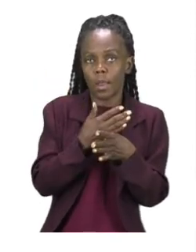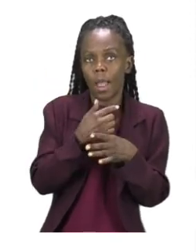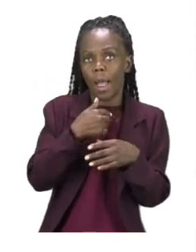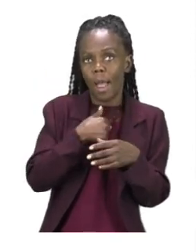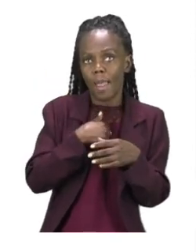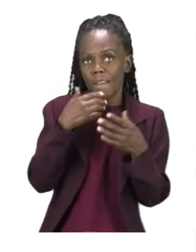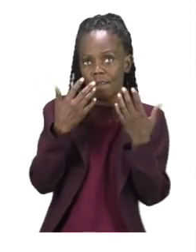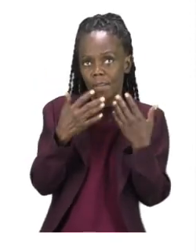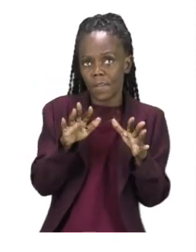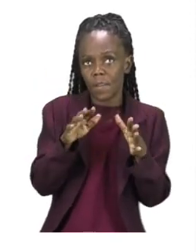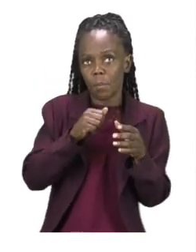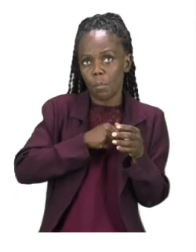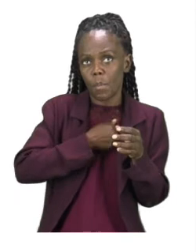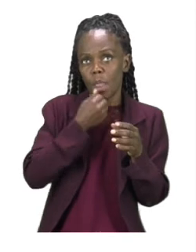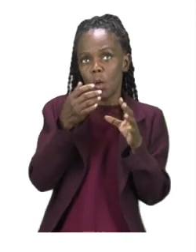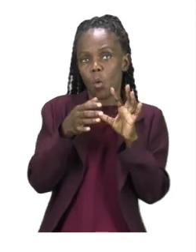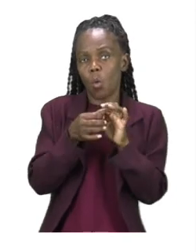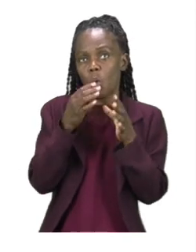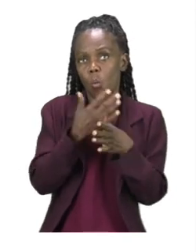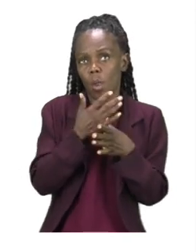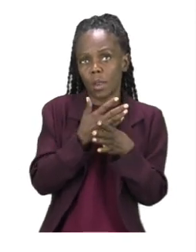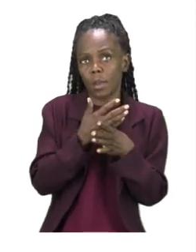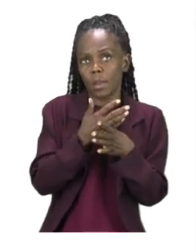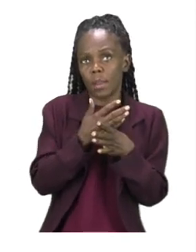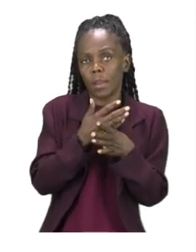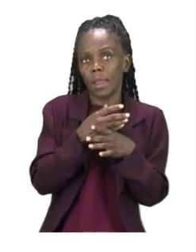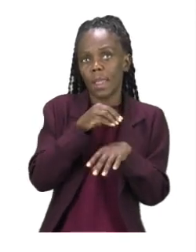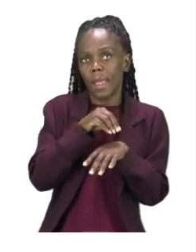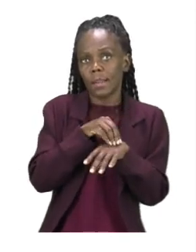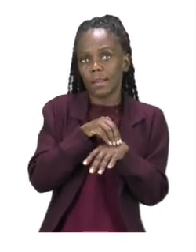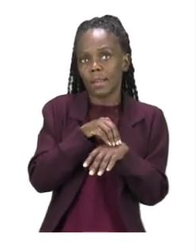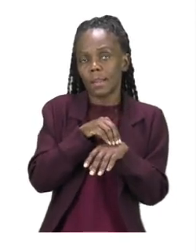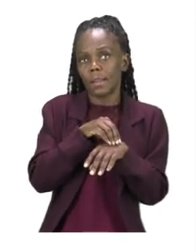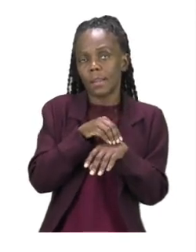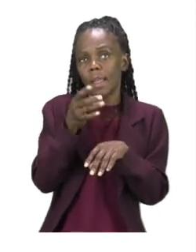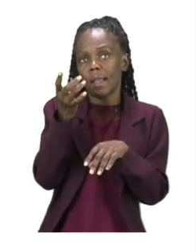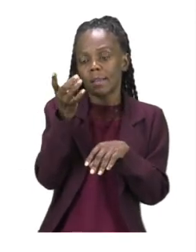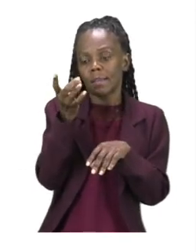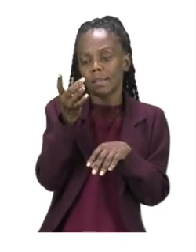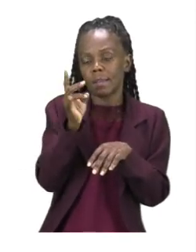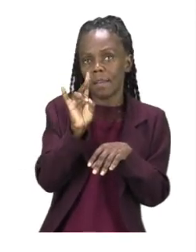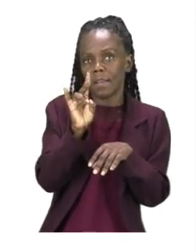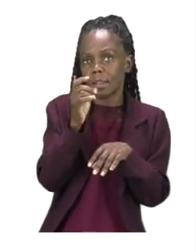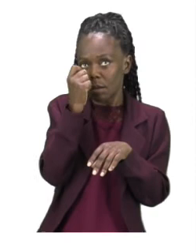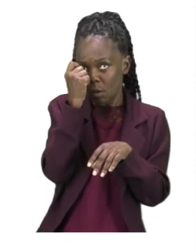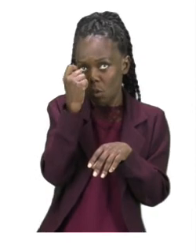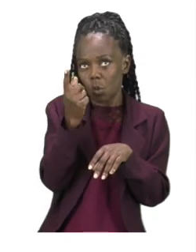homework at 7 o'clock. So this is our